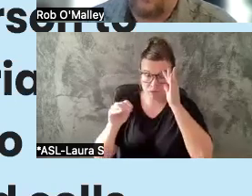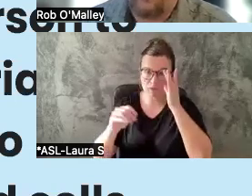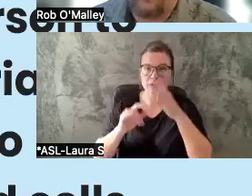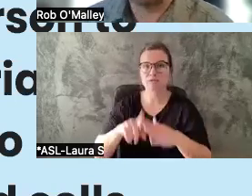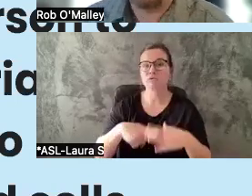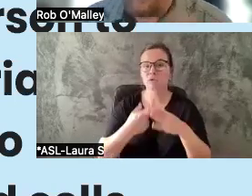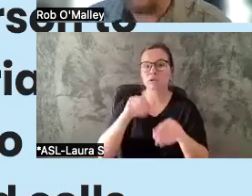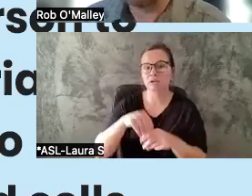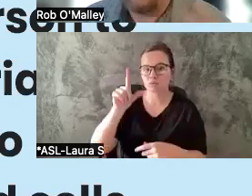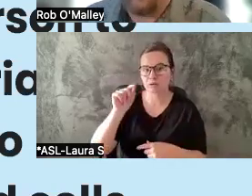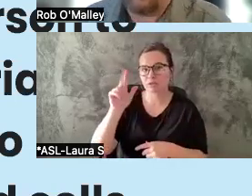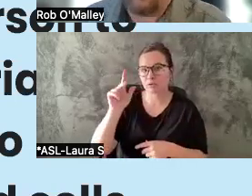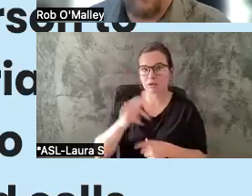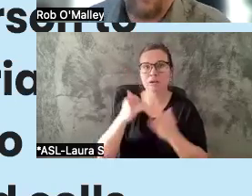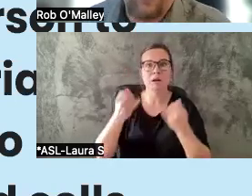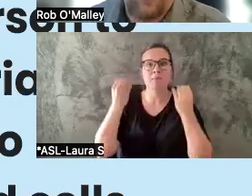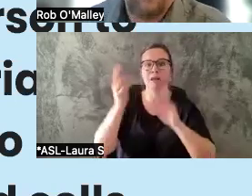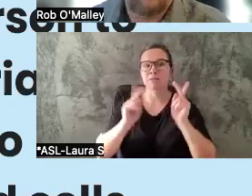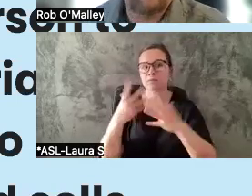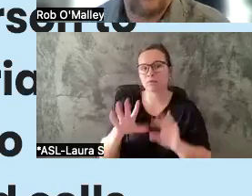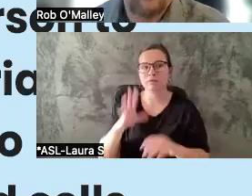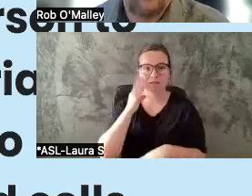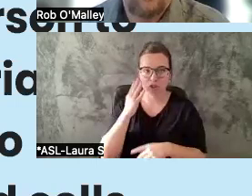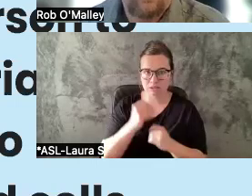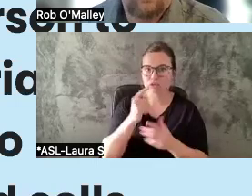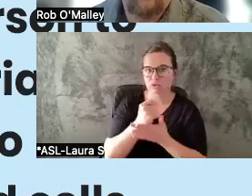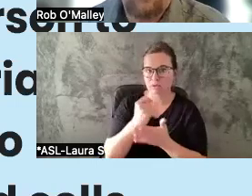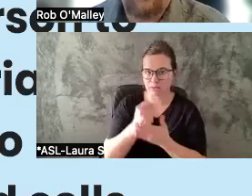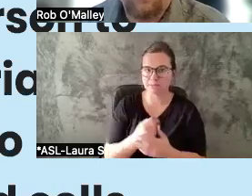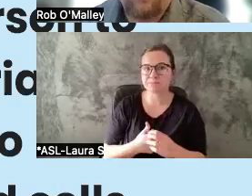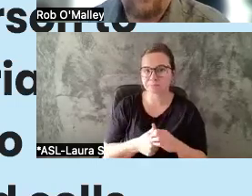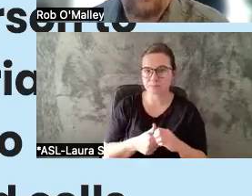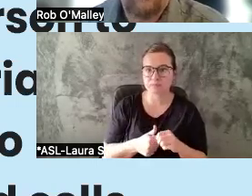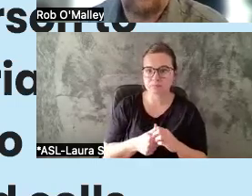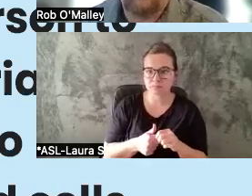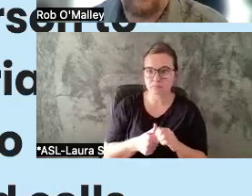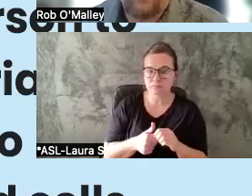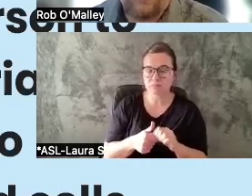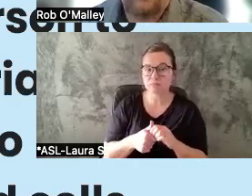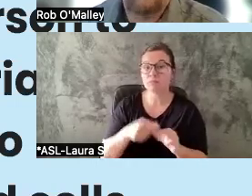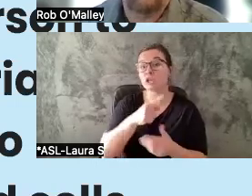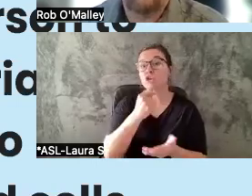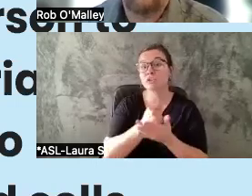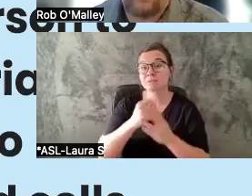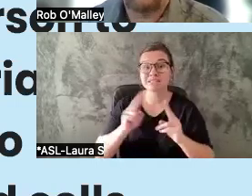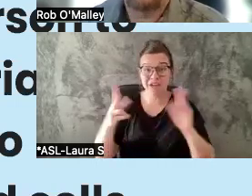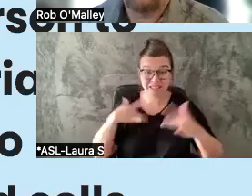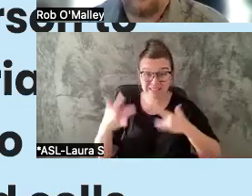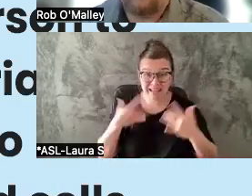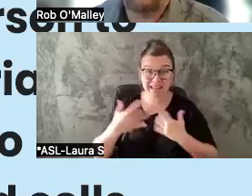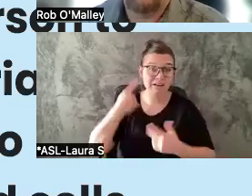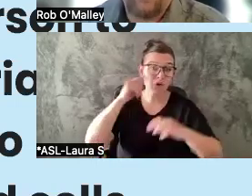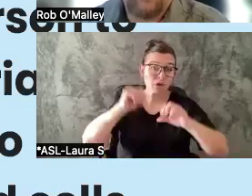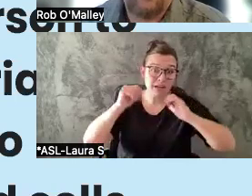in 2023. So now many people have undergone this treatment. While the success of these treatments is very exciting for